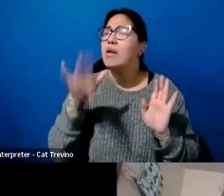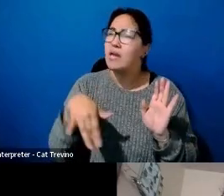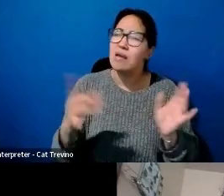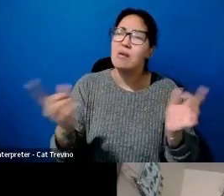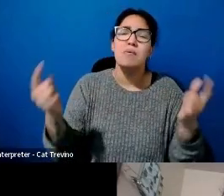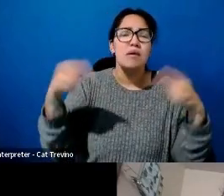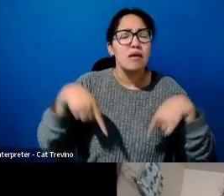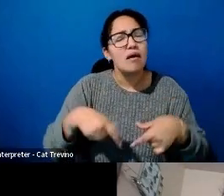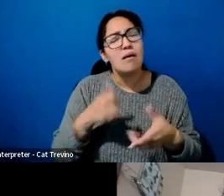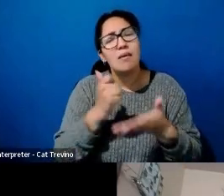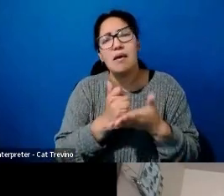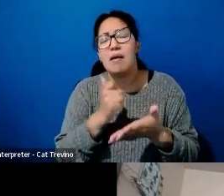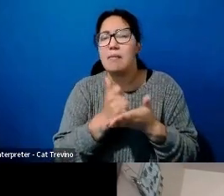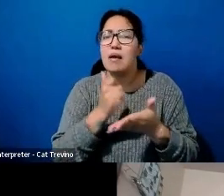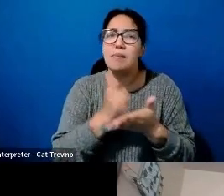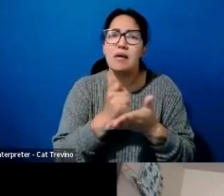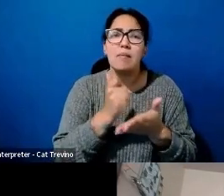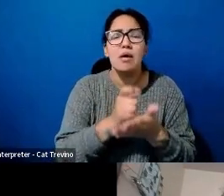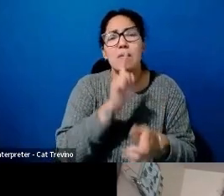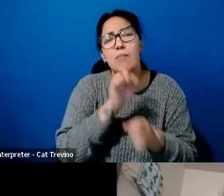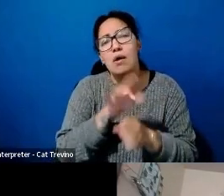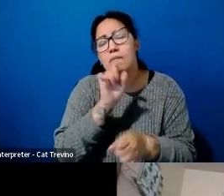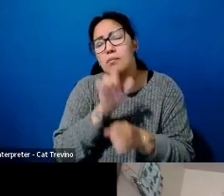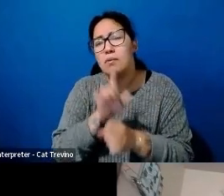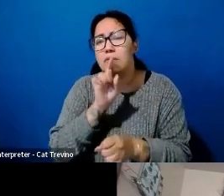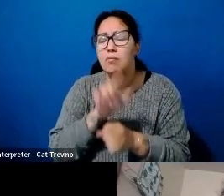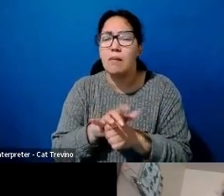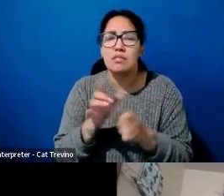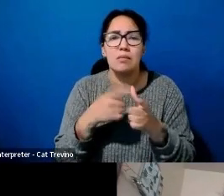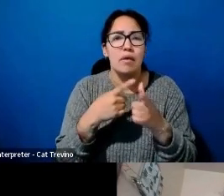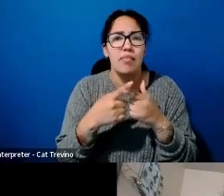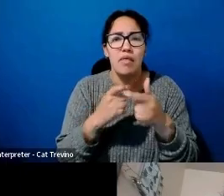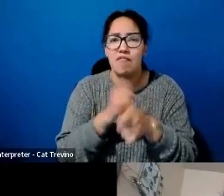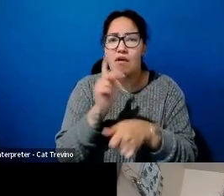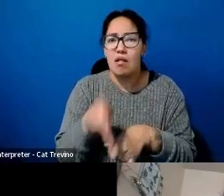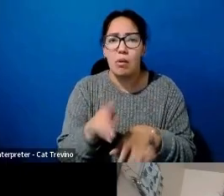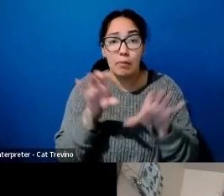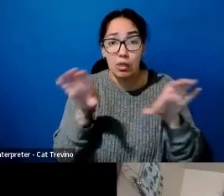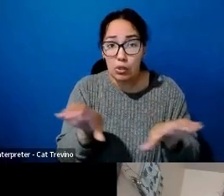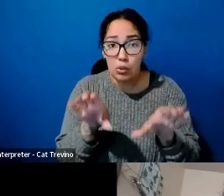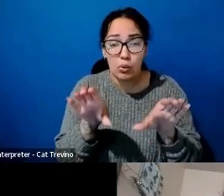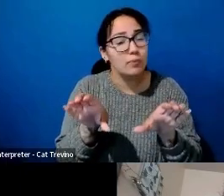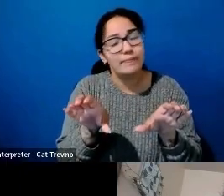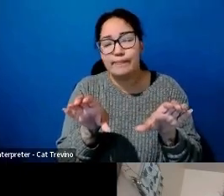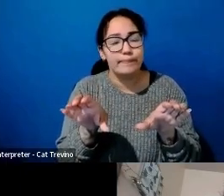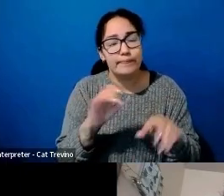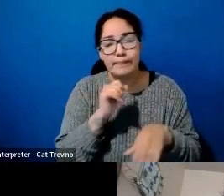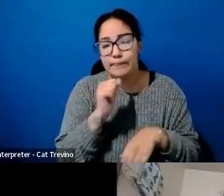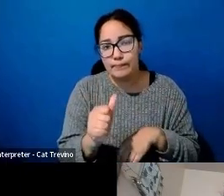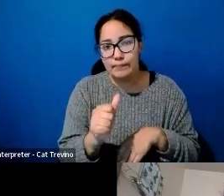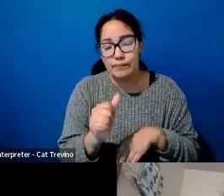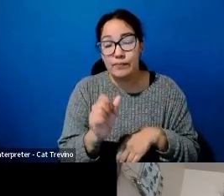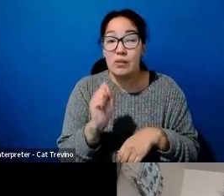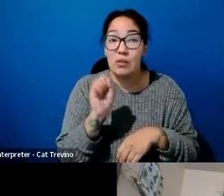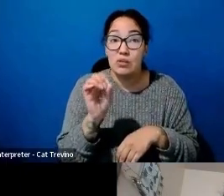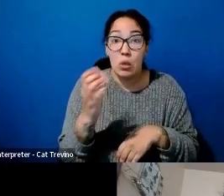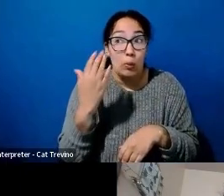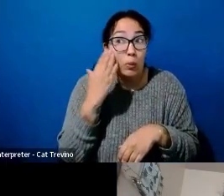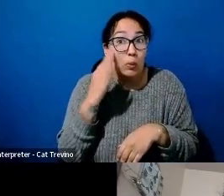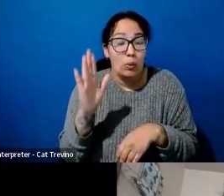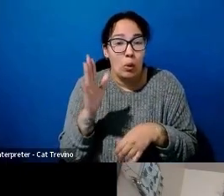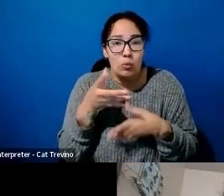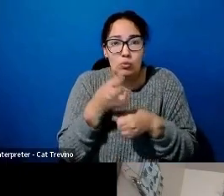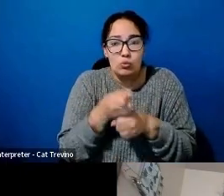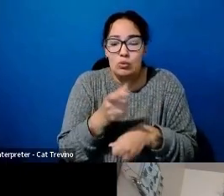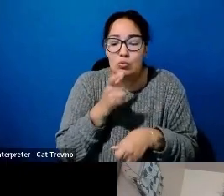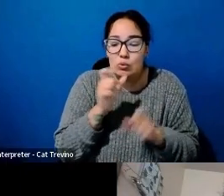us, and they give us a lot of promises, but they don't follow up on them. And so we don't know who we can